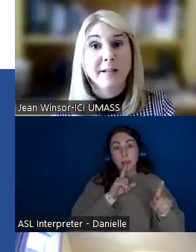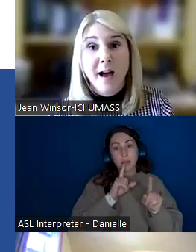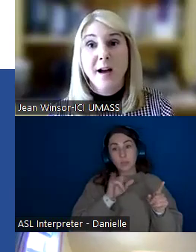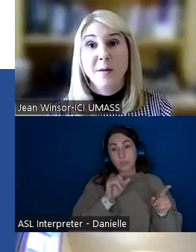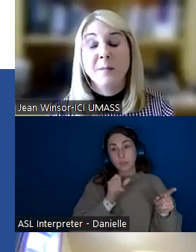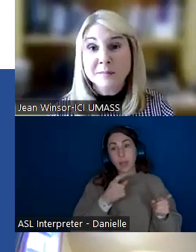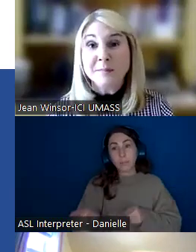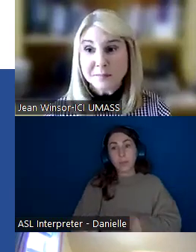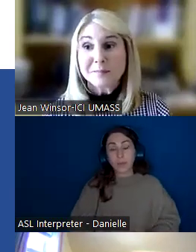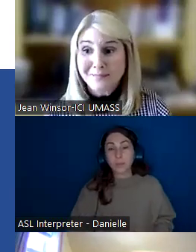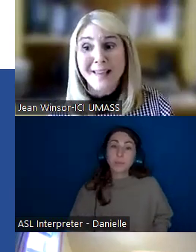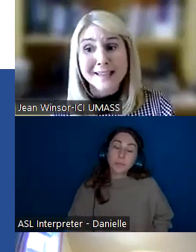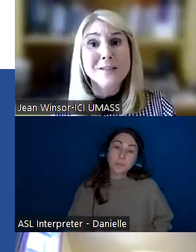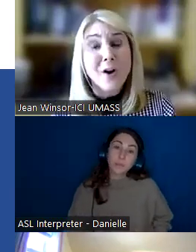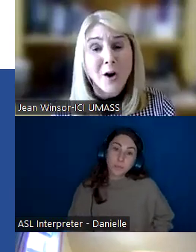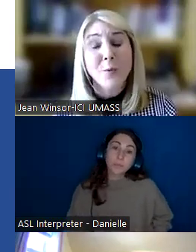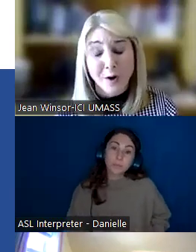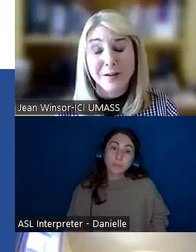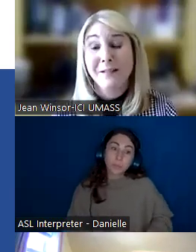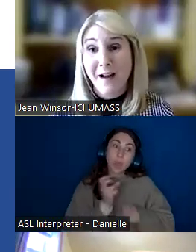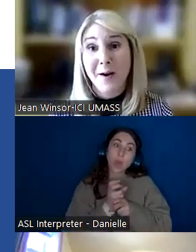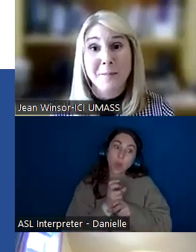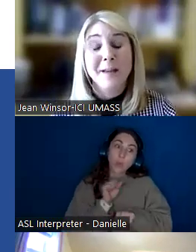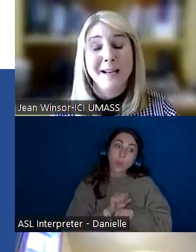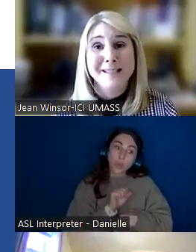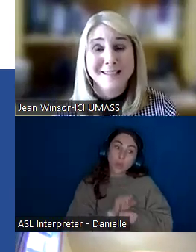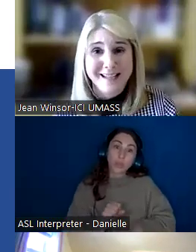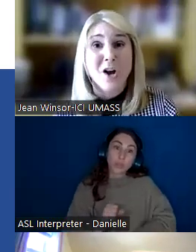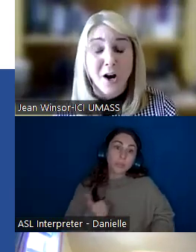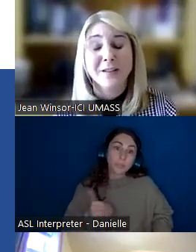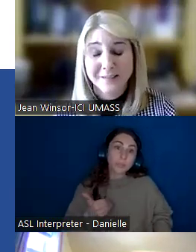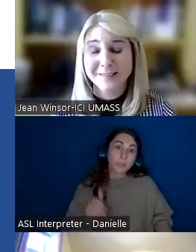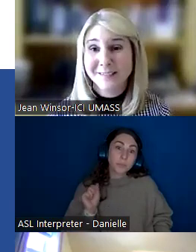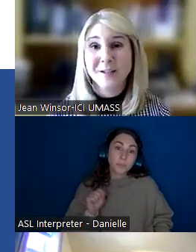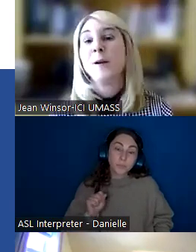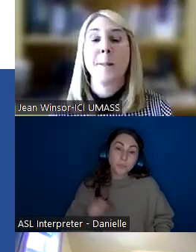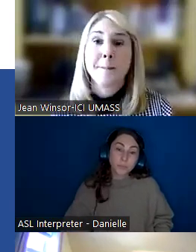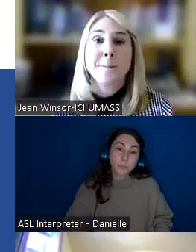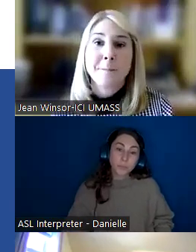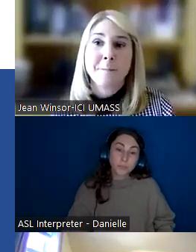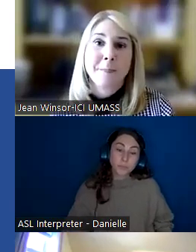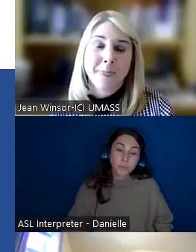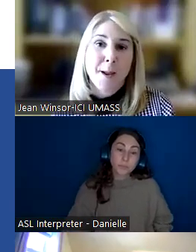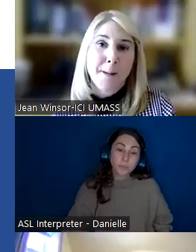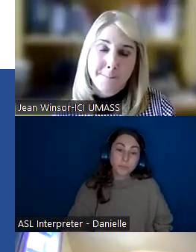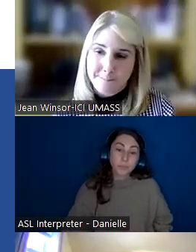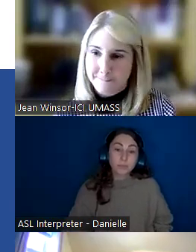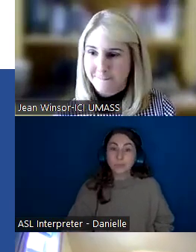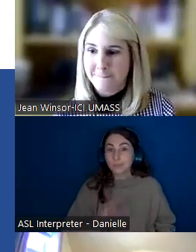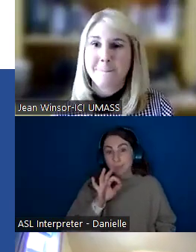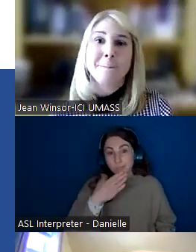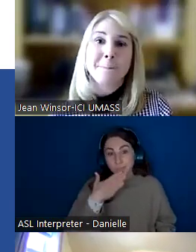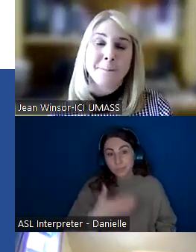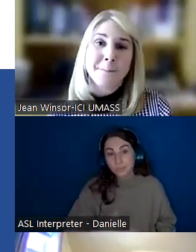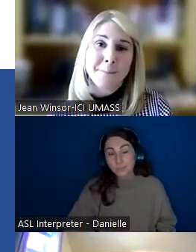happening. This is hard work, and it's hard. All right, thanks,